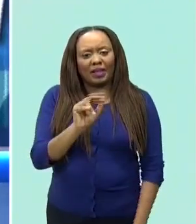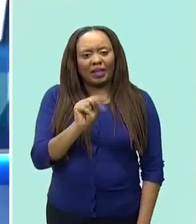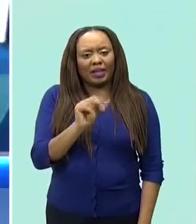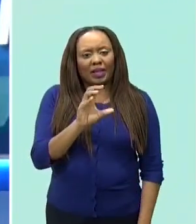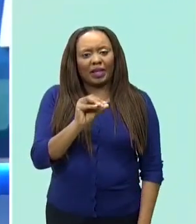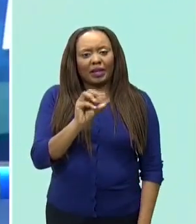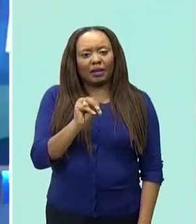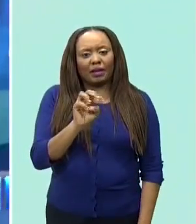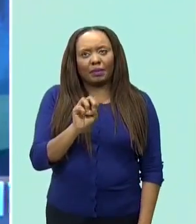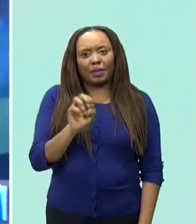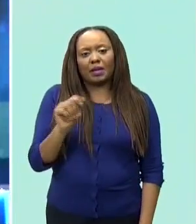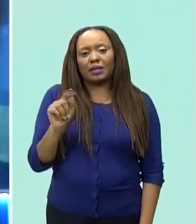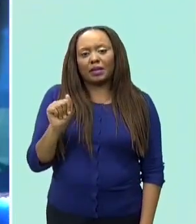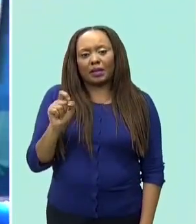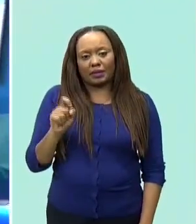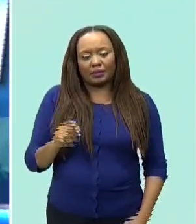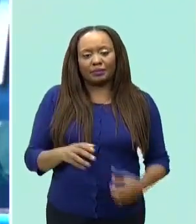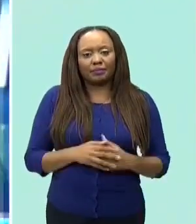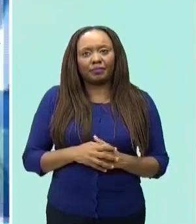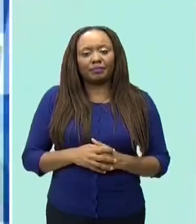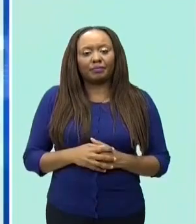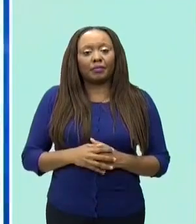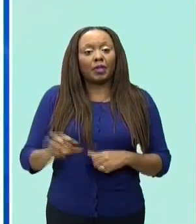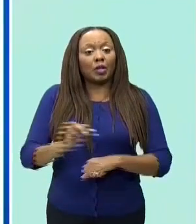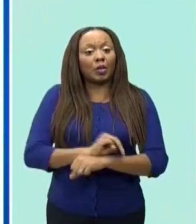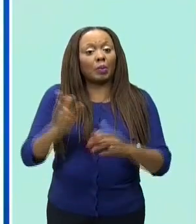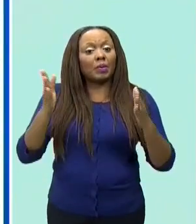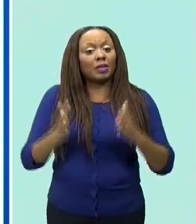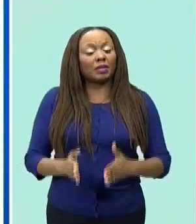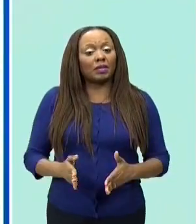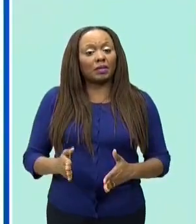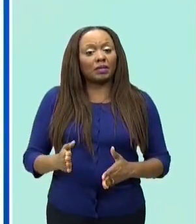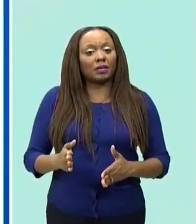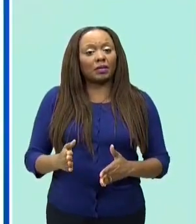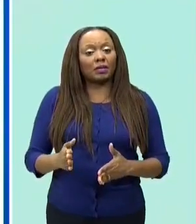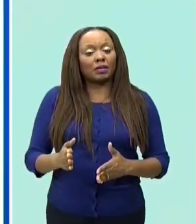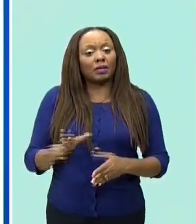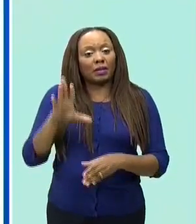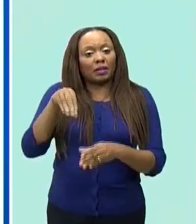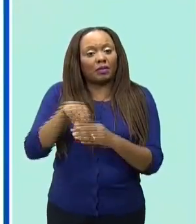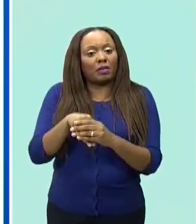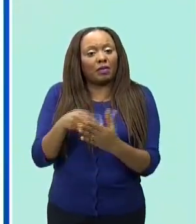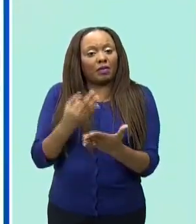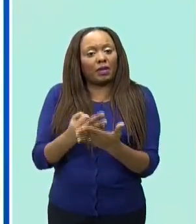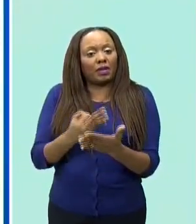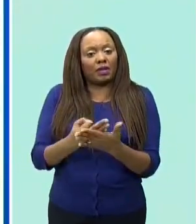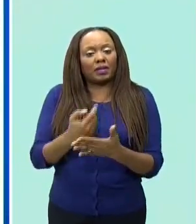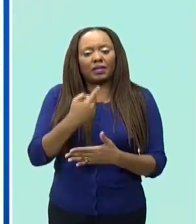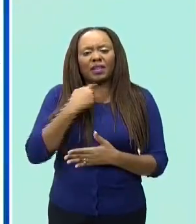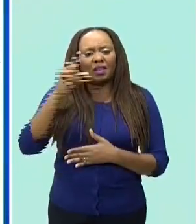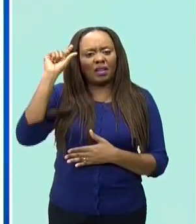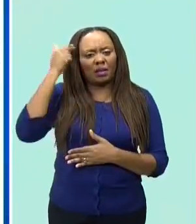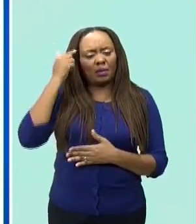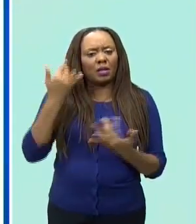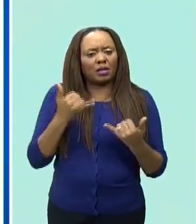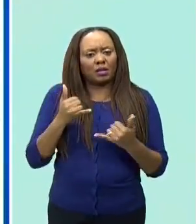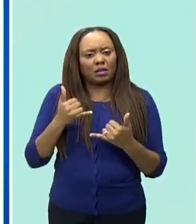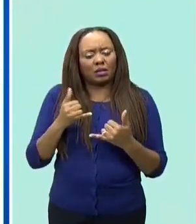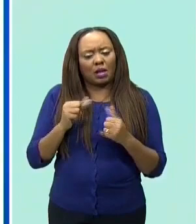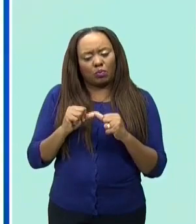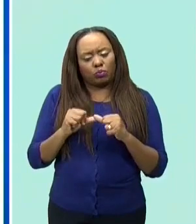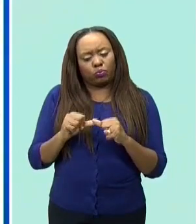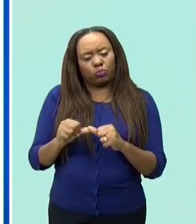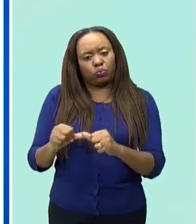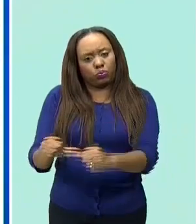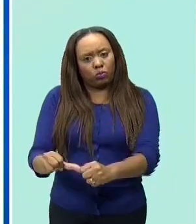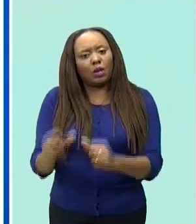Central Branch meeting recently, Minister in the Ministry of Finance Ryan Strawn said that government has reached a level of stability that they can now